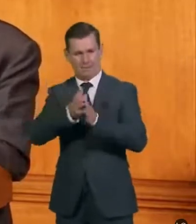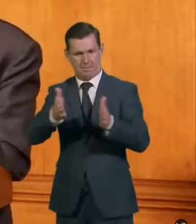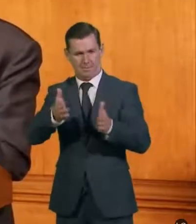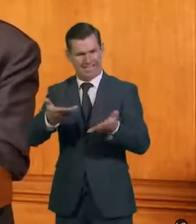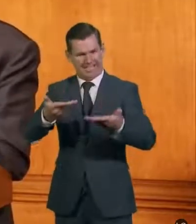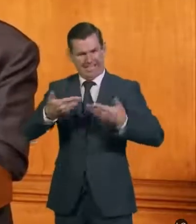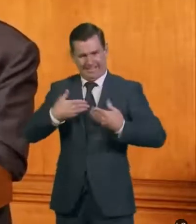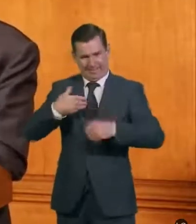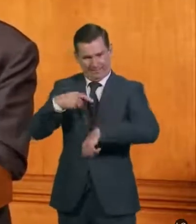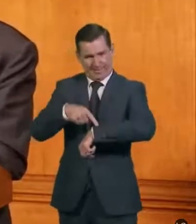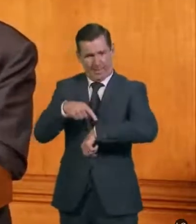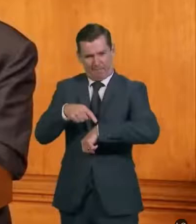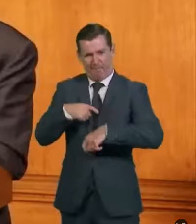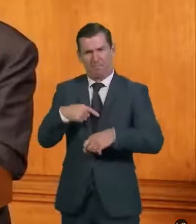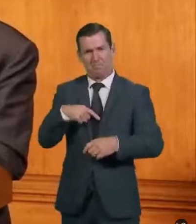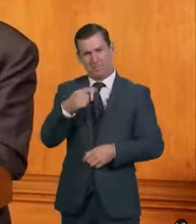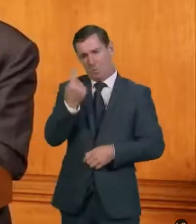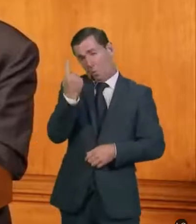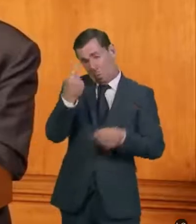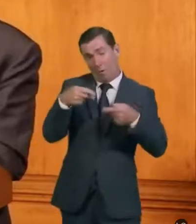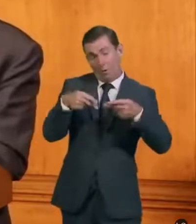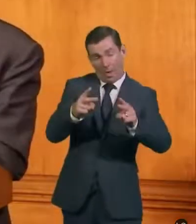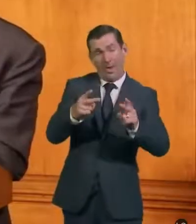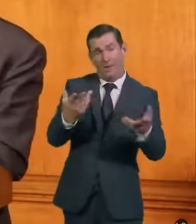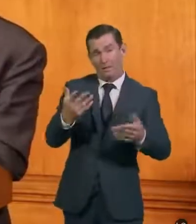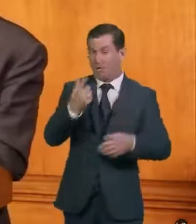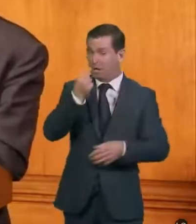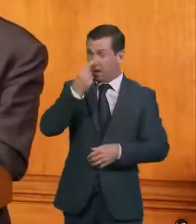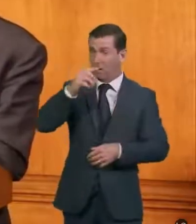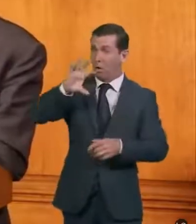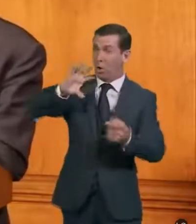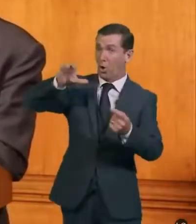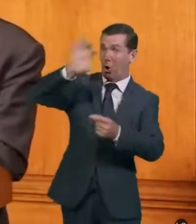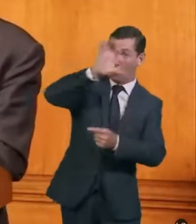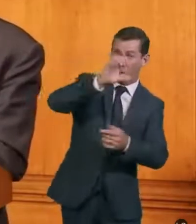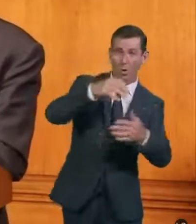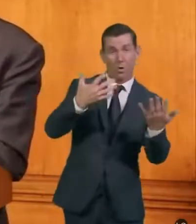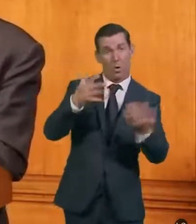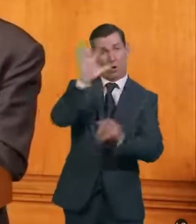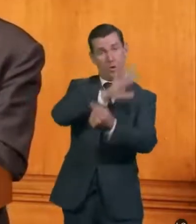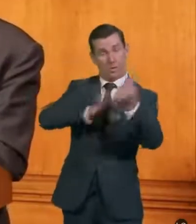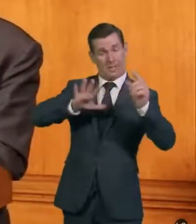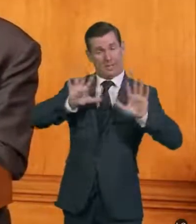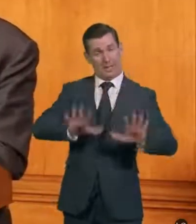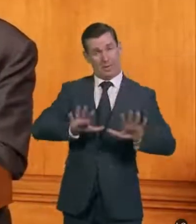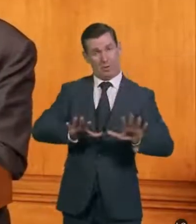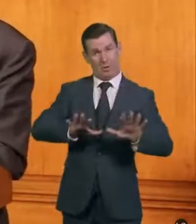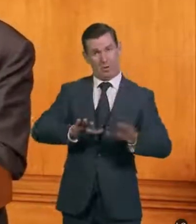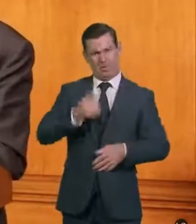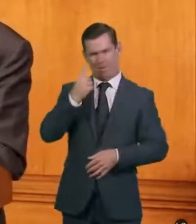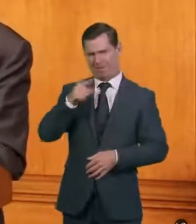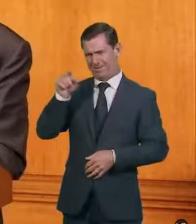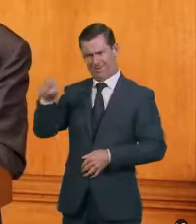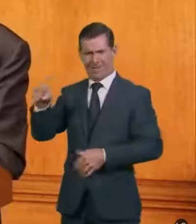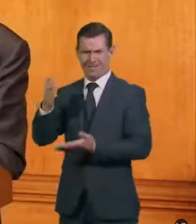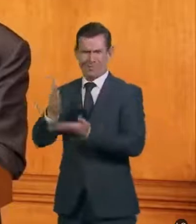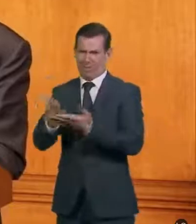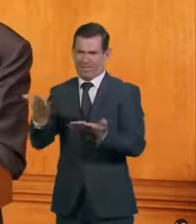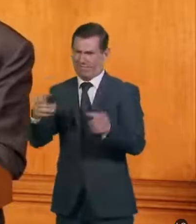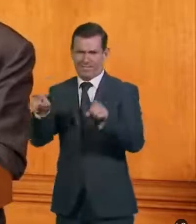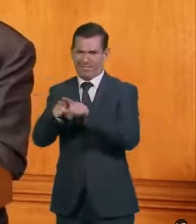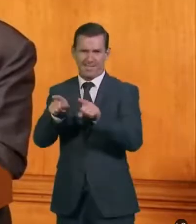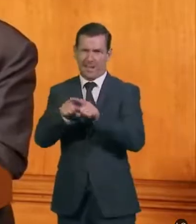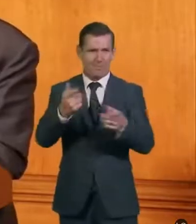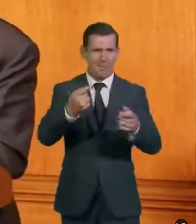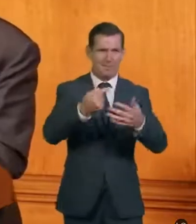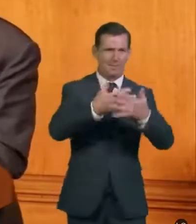doing it locally or nationally, but of course it's, in a way, just an extreme version of what you're trying to do to try and get R below 1 anyway. So there are different ways